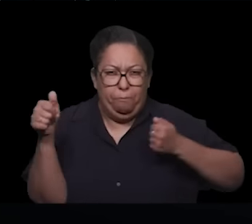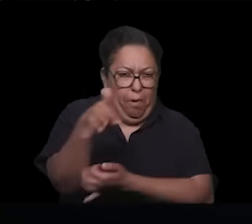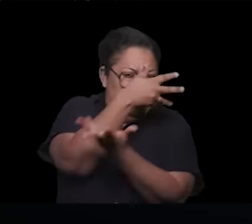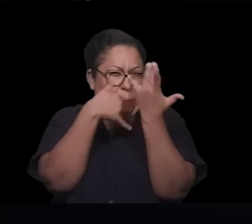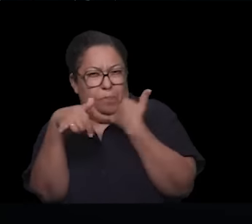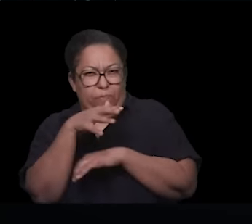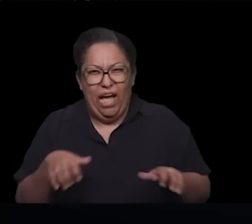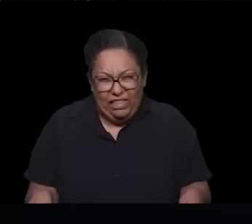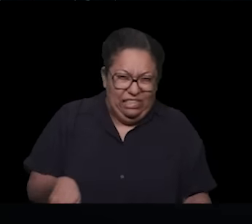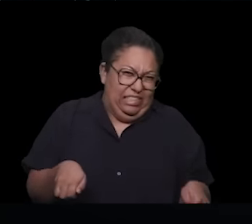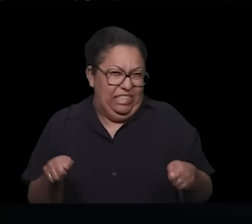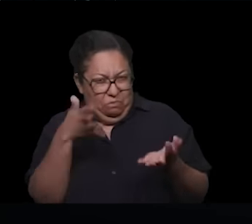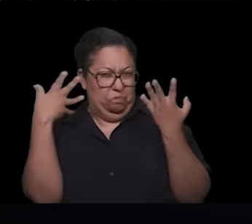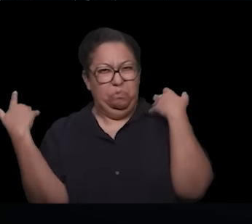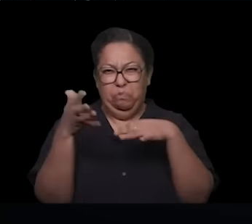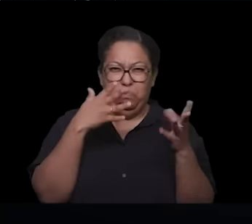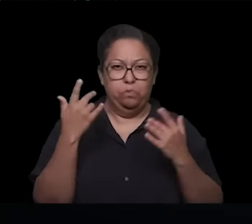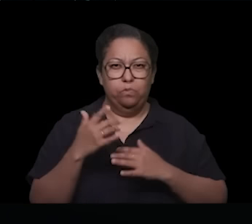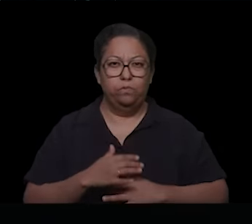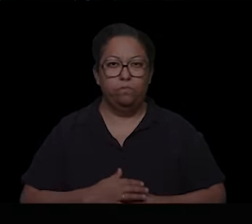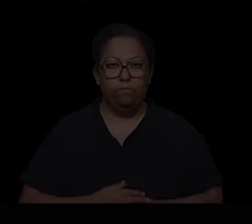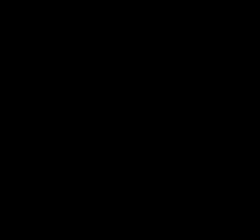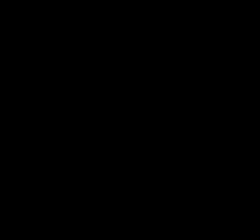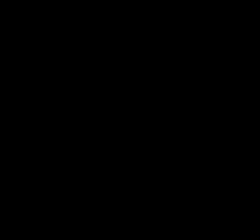Snow and debris whips around the passengers.